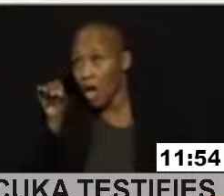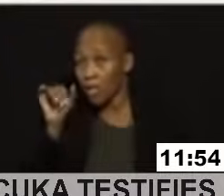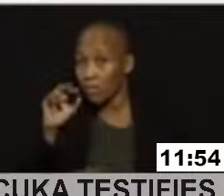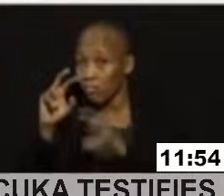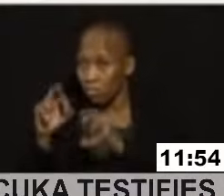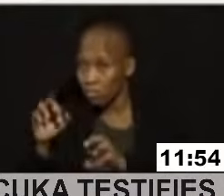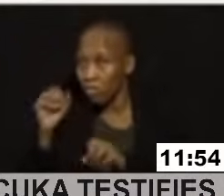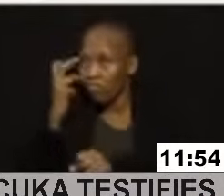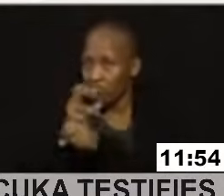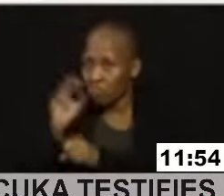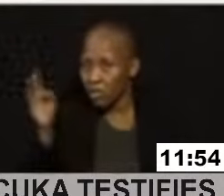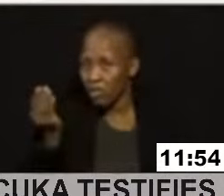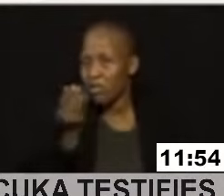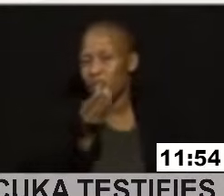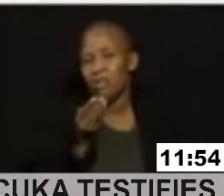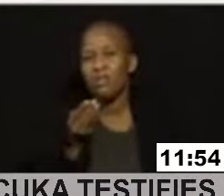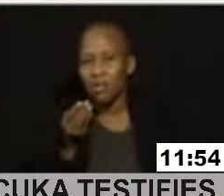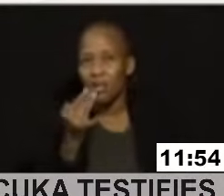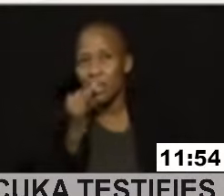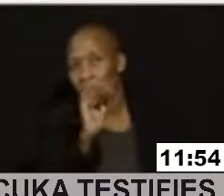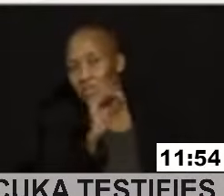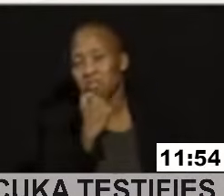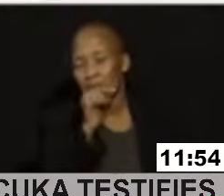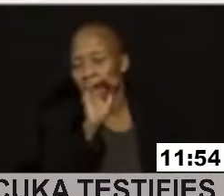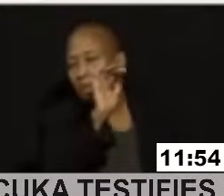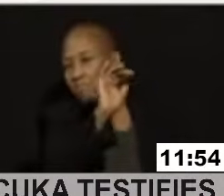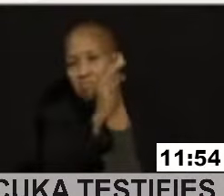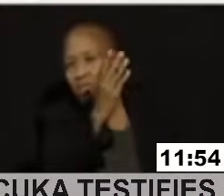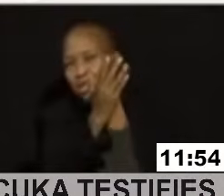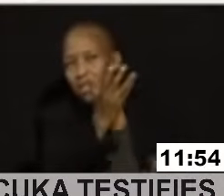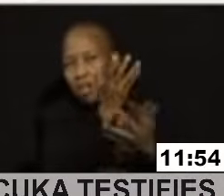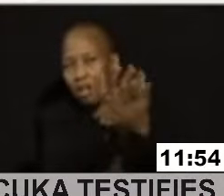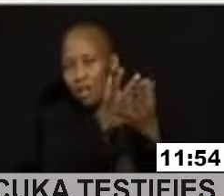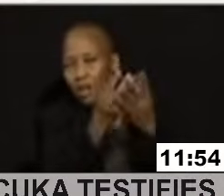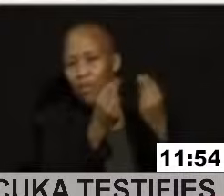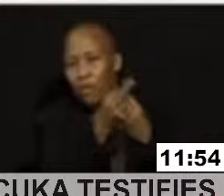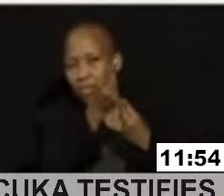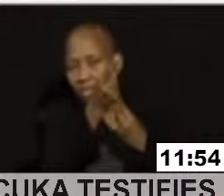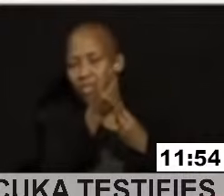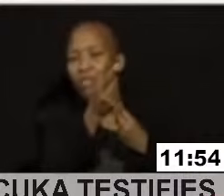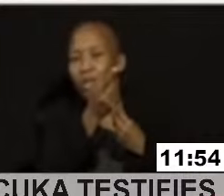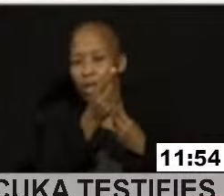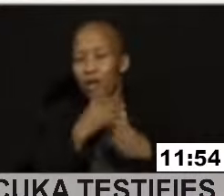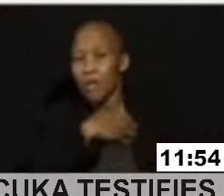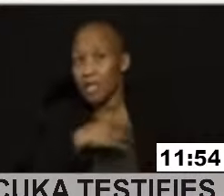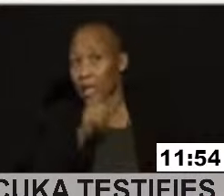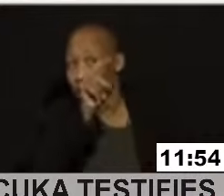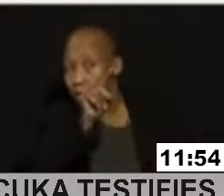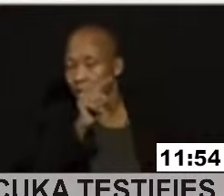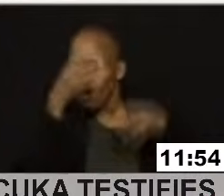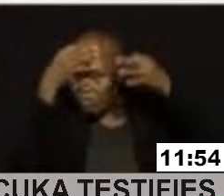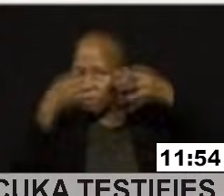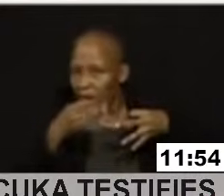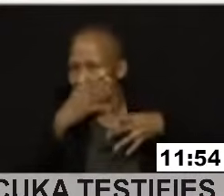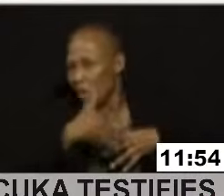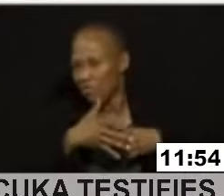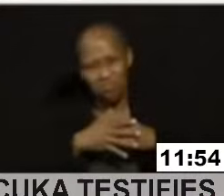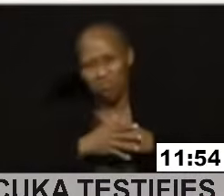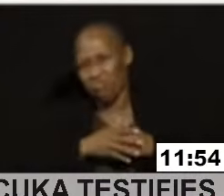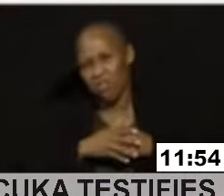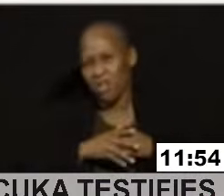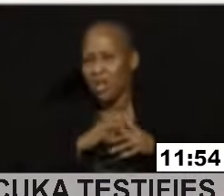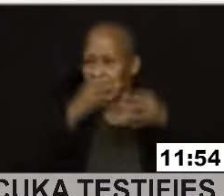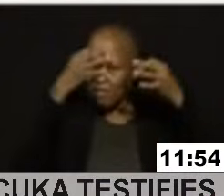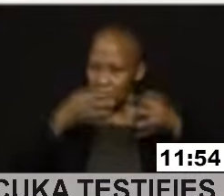this thing of saying, go to the President. There was no need to go to the President for that. The determination had been made, and it was very clear. And